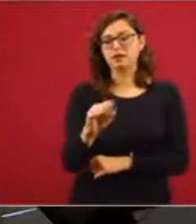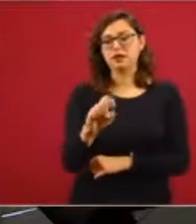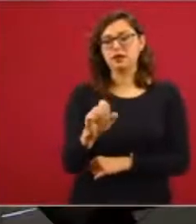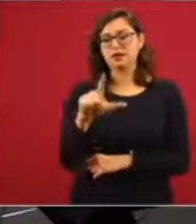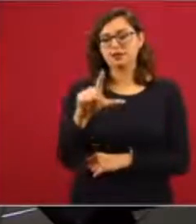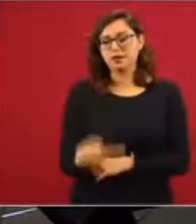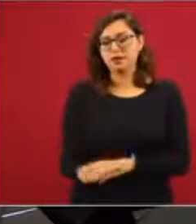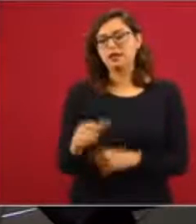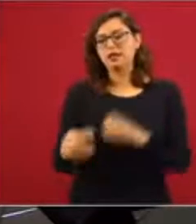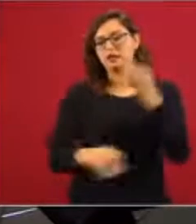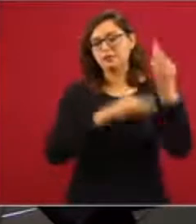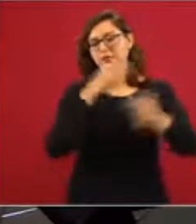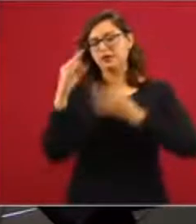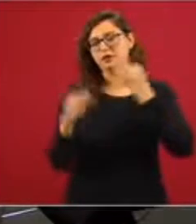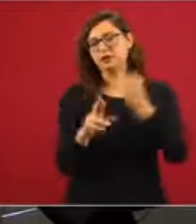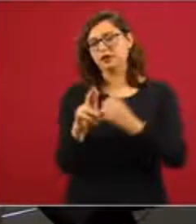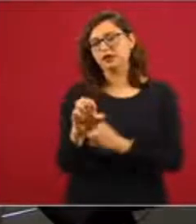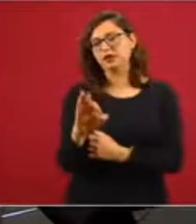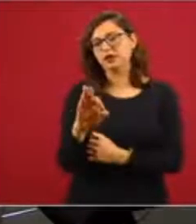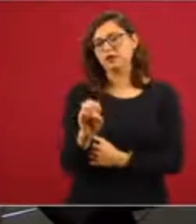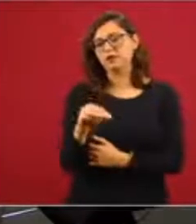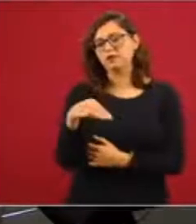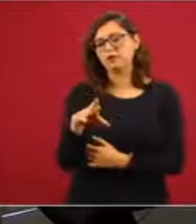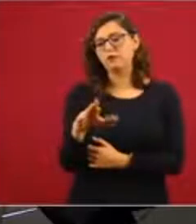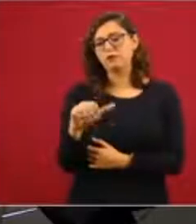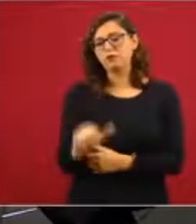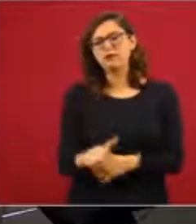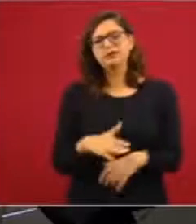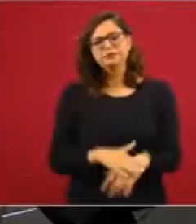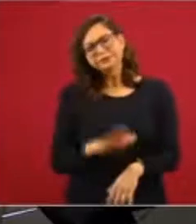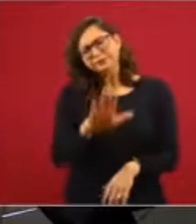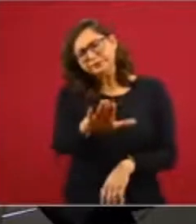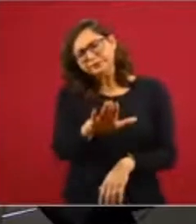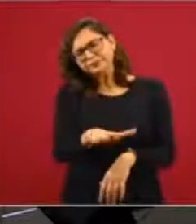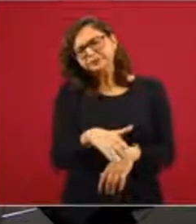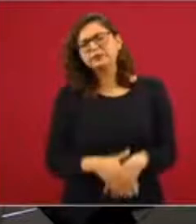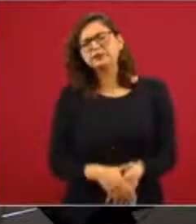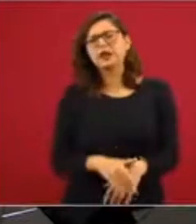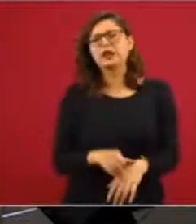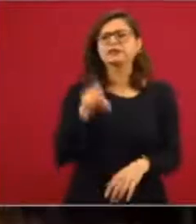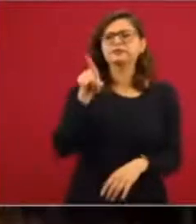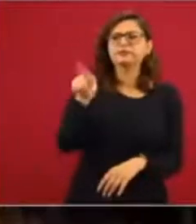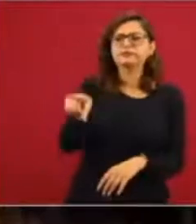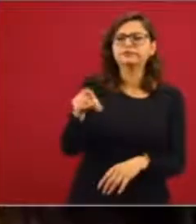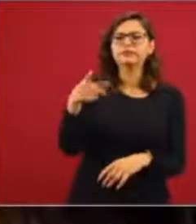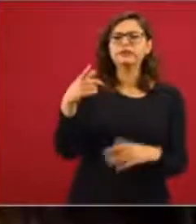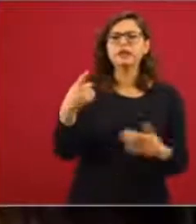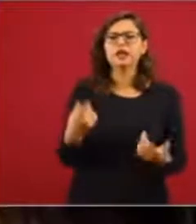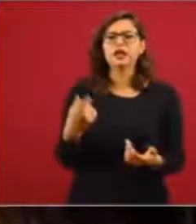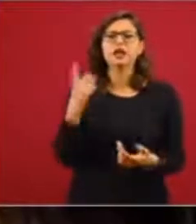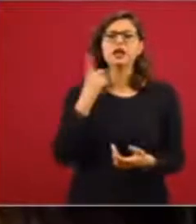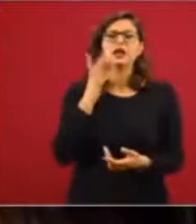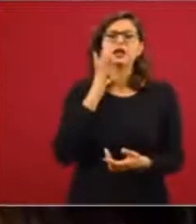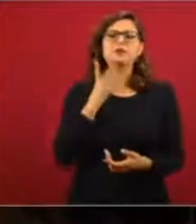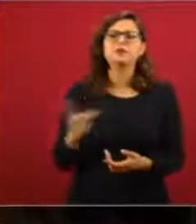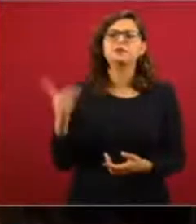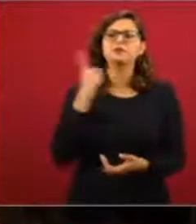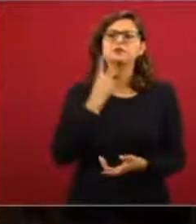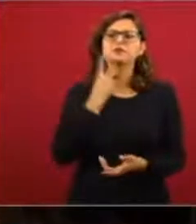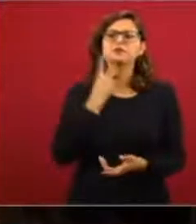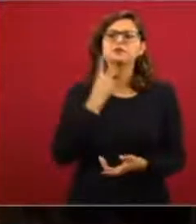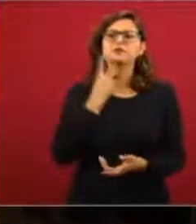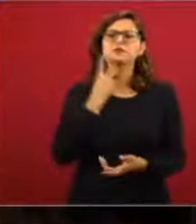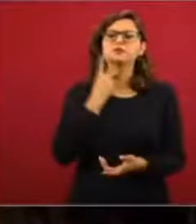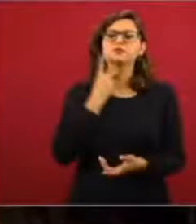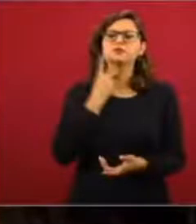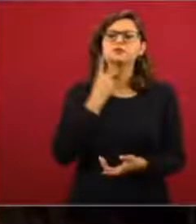Primero que nada, preguntarle qué opina de la intención del PT de hacerse de la mesa directiva de la Cámara de Diputados.